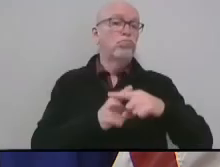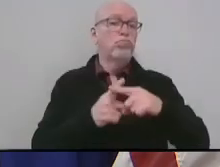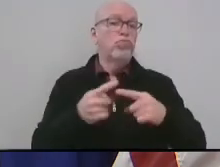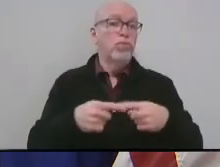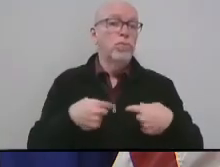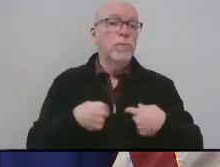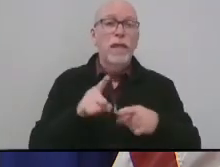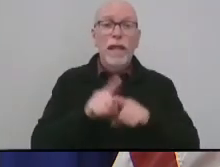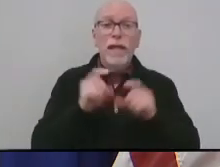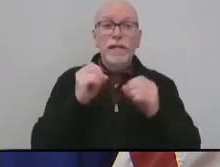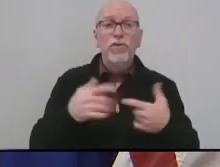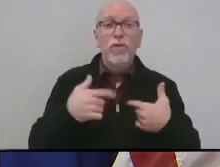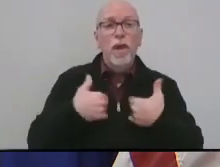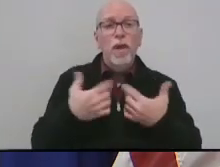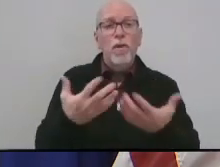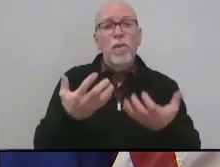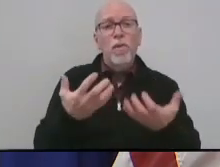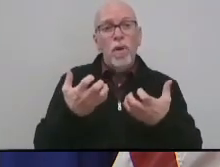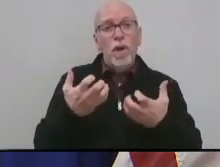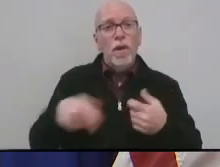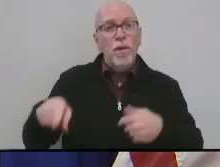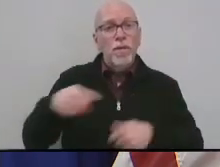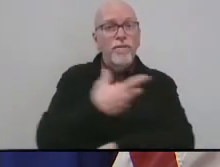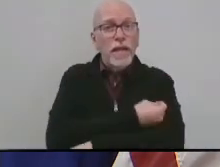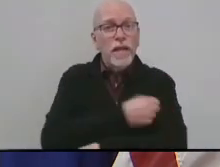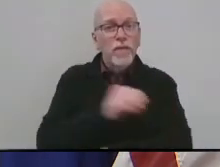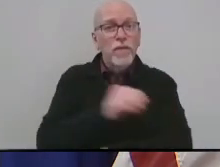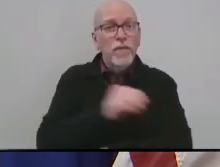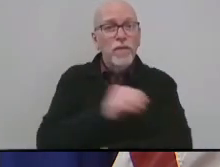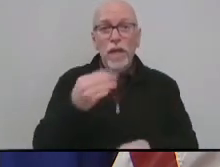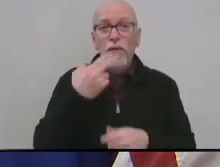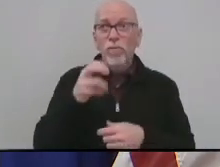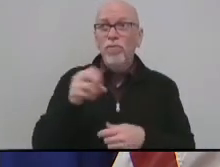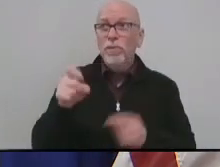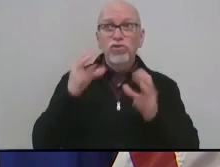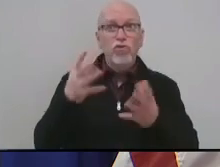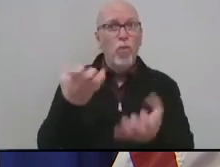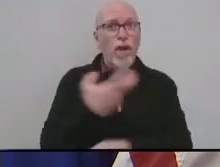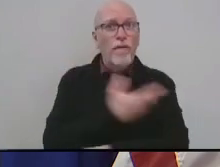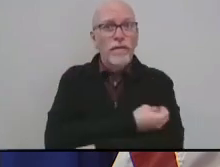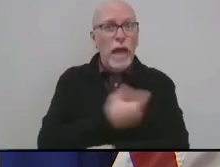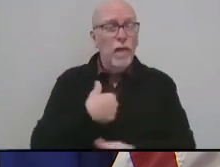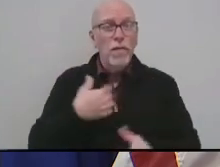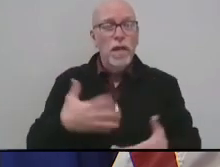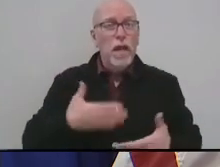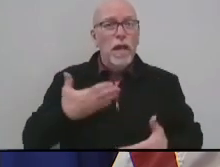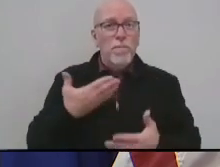get vaccinated too, and the good news is they want to get vaccinated, and we'll see if